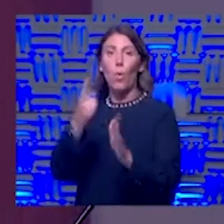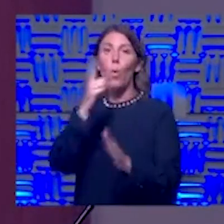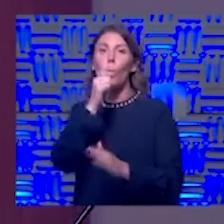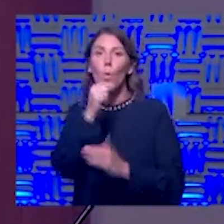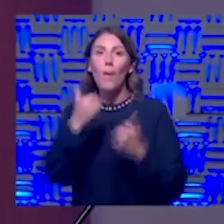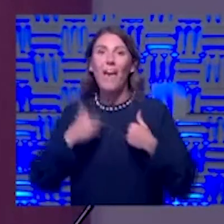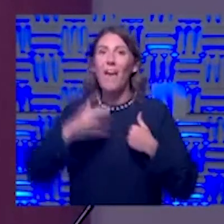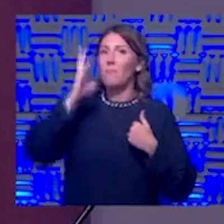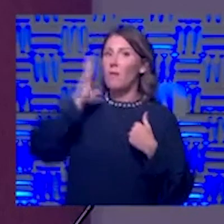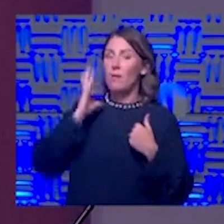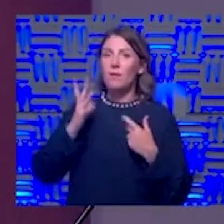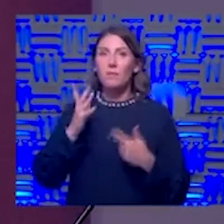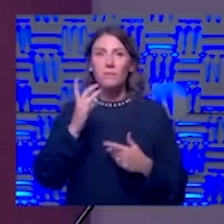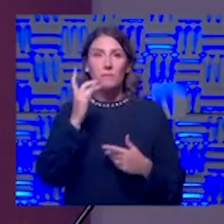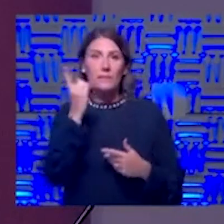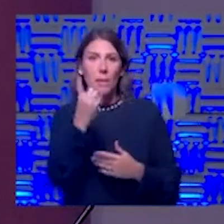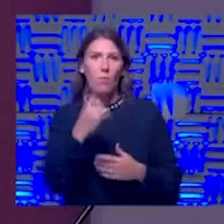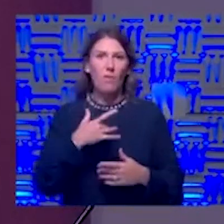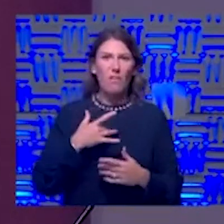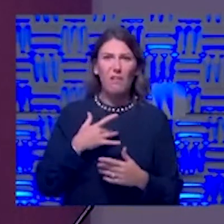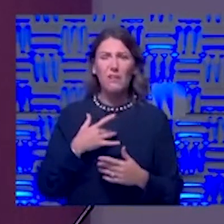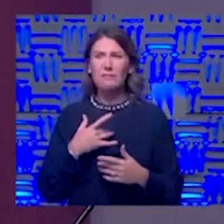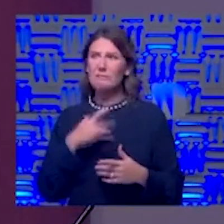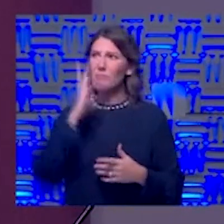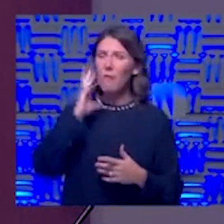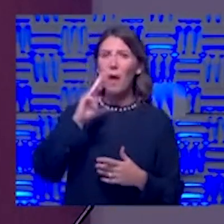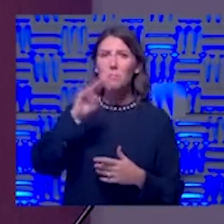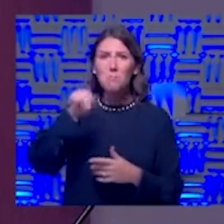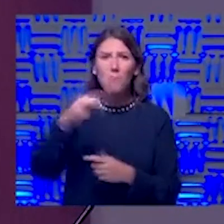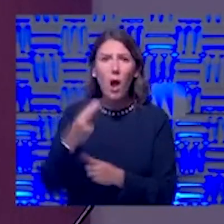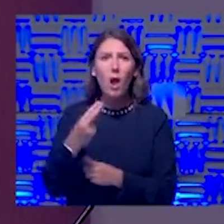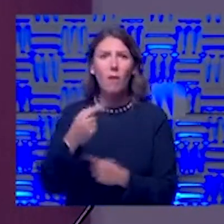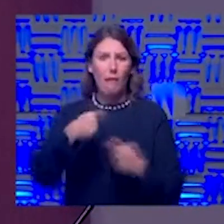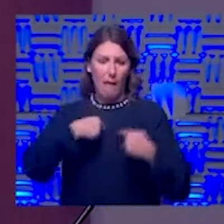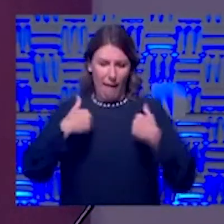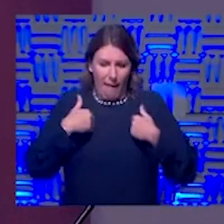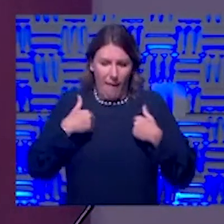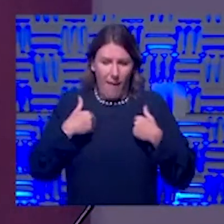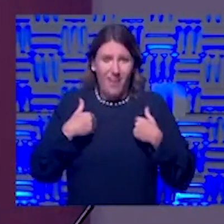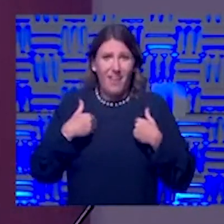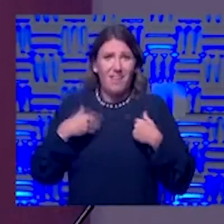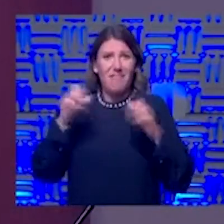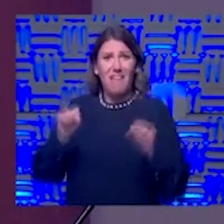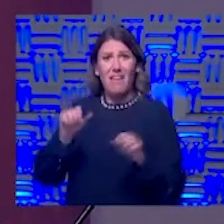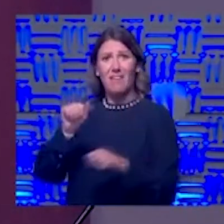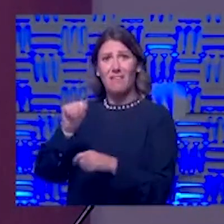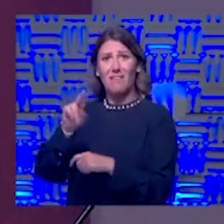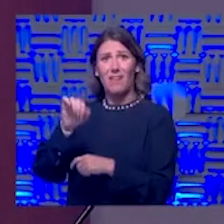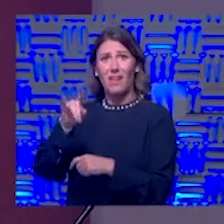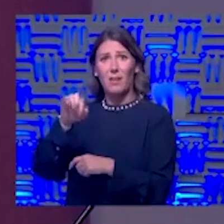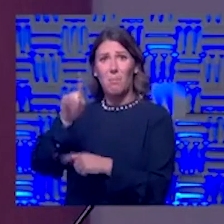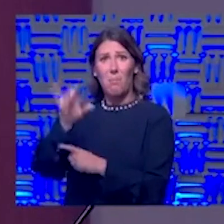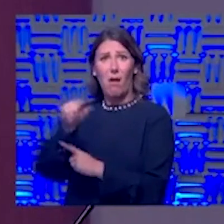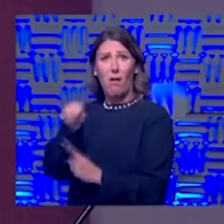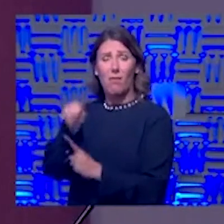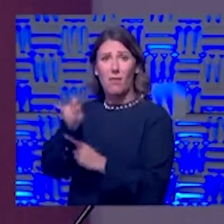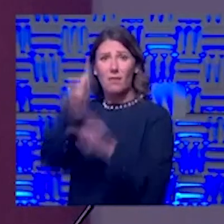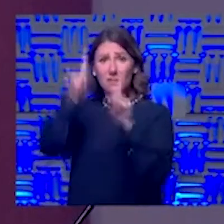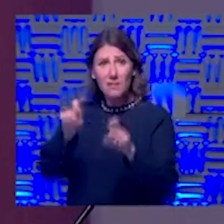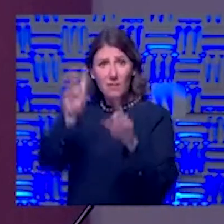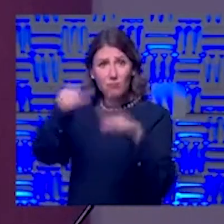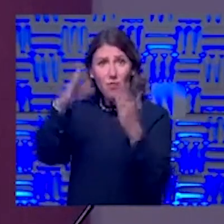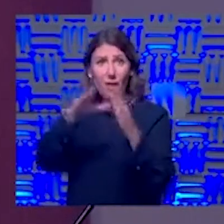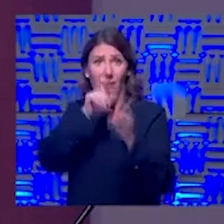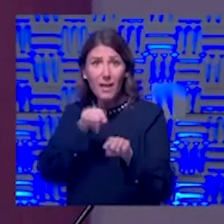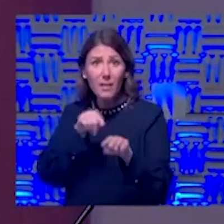feels like maybe in March I had this and I really want to know, an antibody test would provide you or could provide you that answer. Of course, we